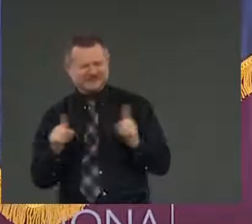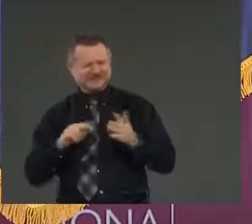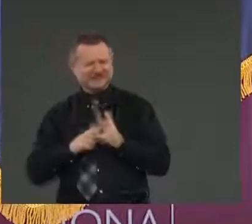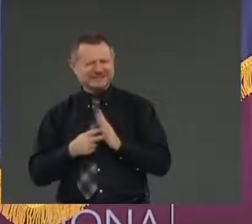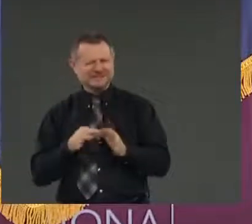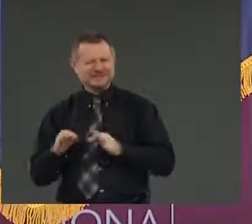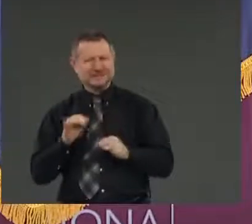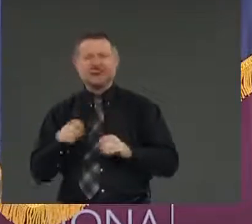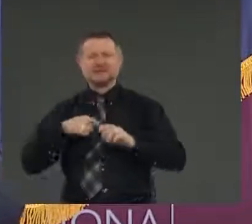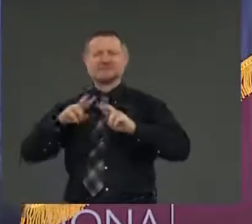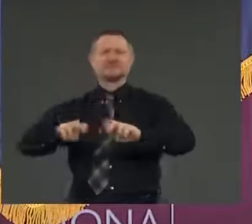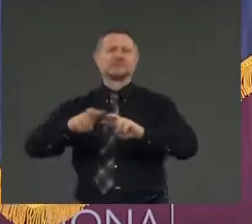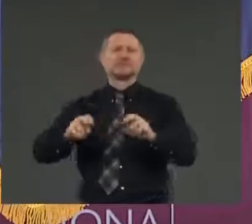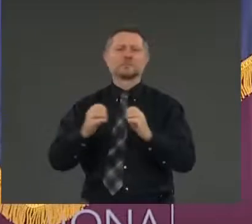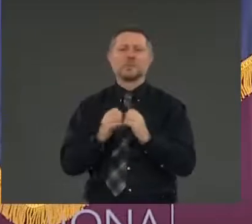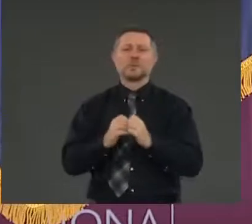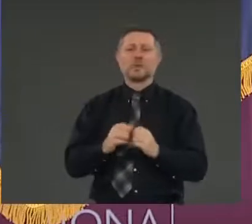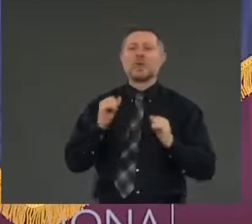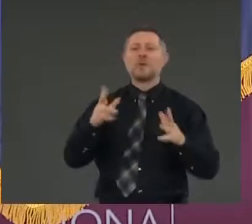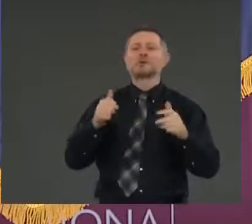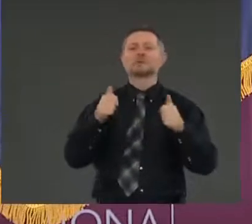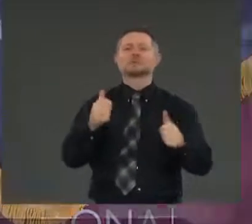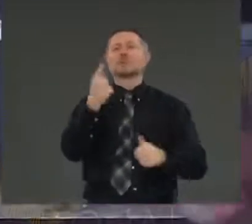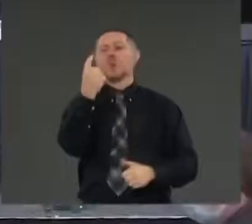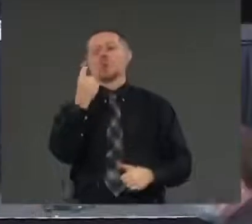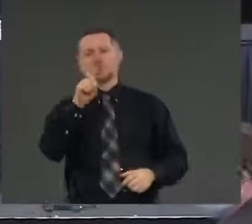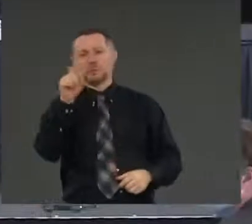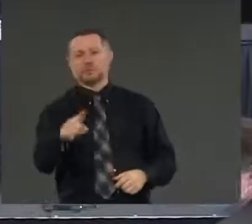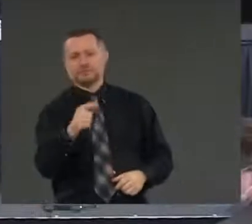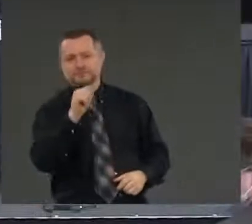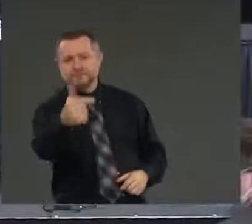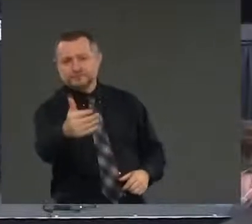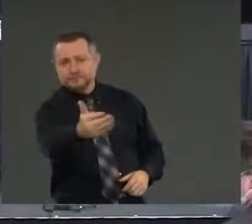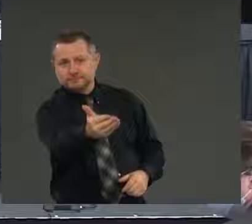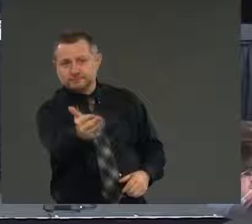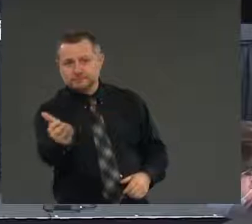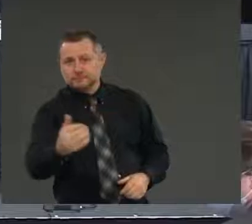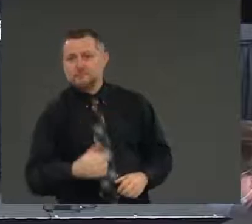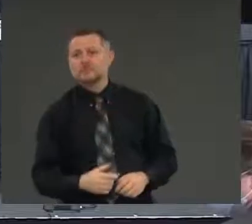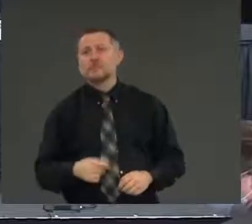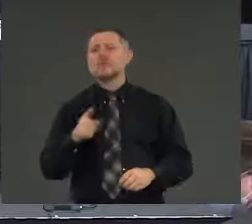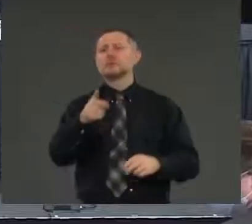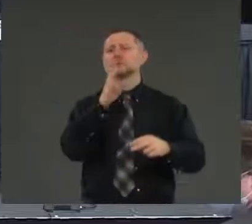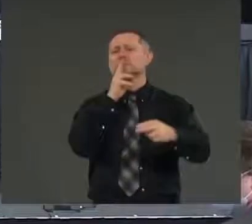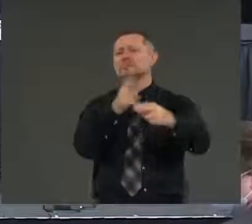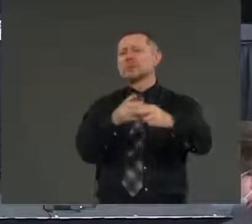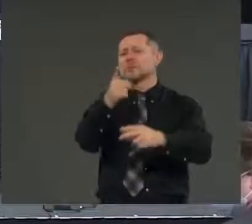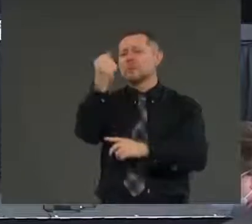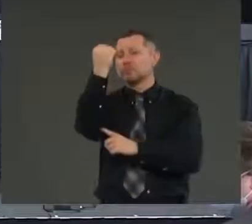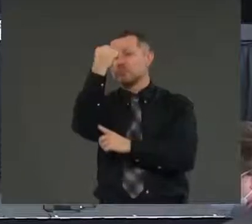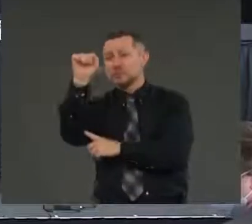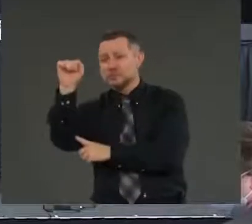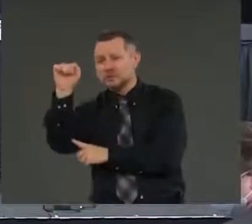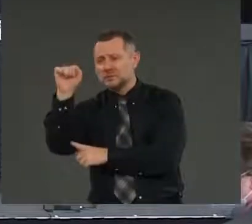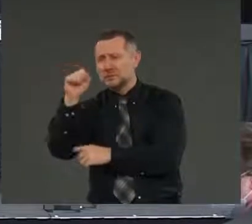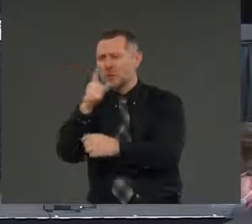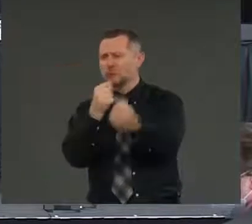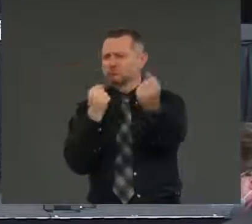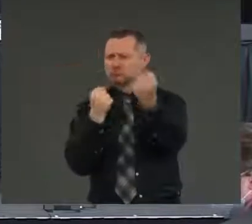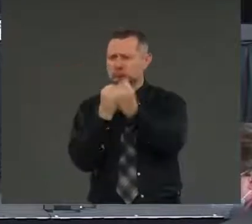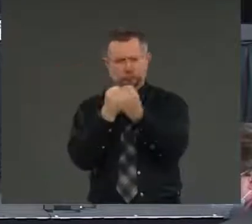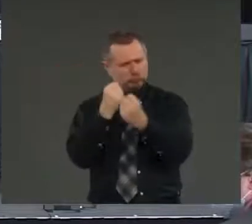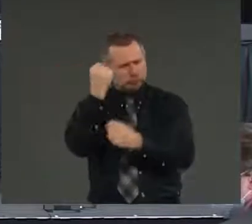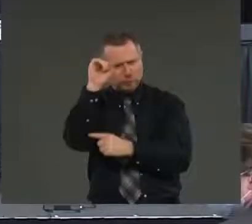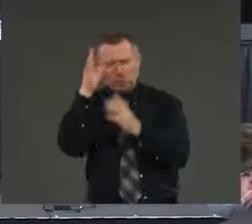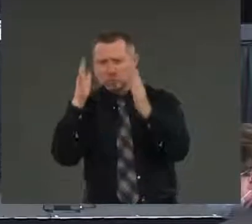at it. Okay, one more. You mentioned the protests and the outrage, and you stand with the protesters. I don't know if you saw some